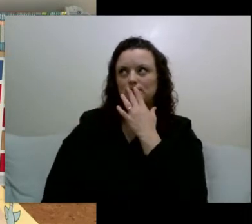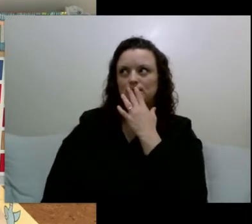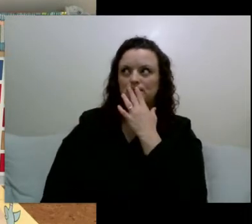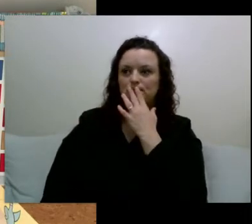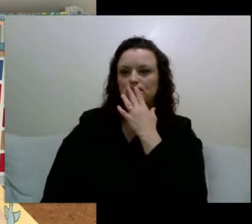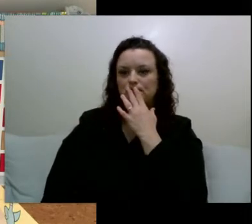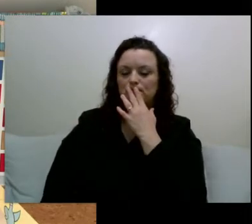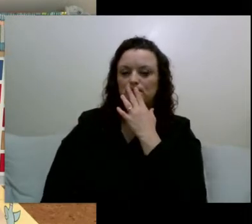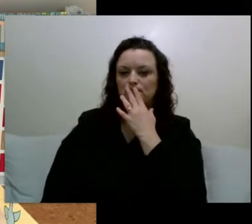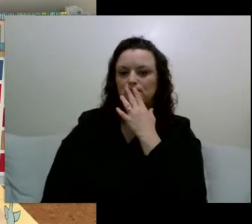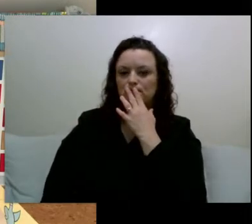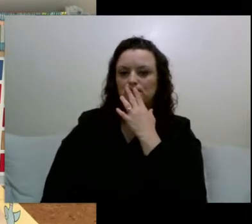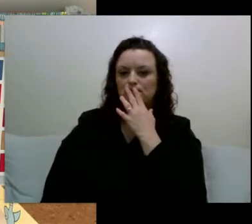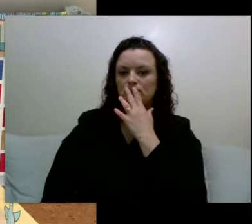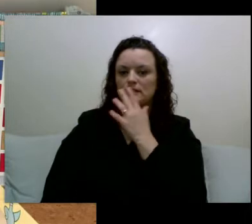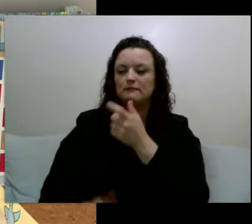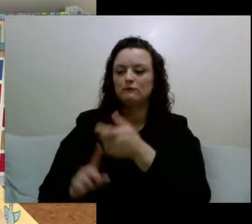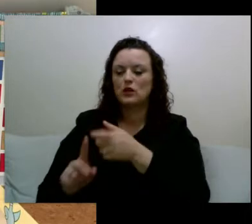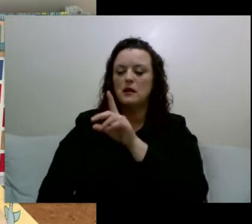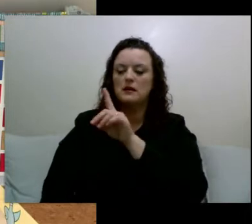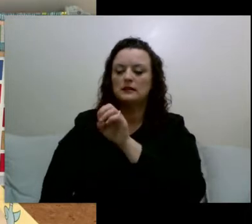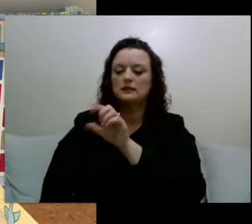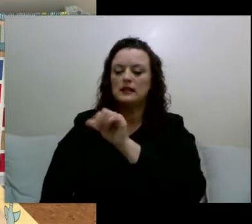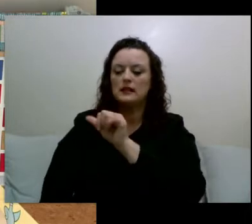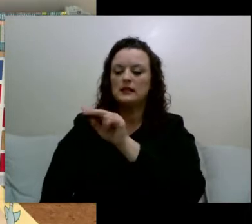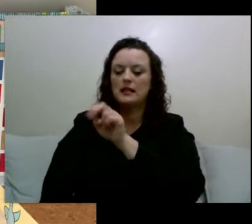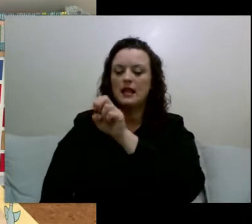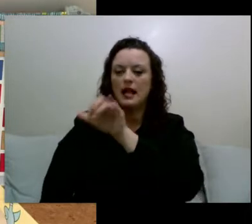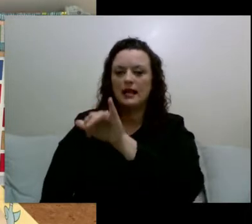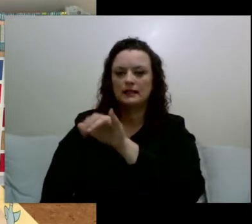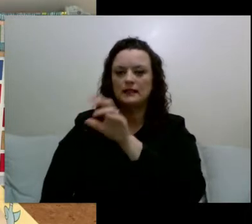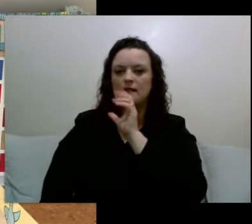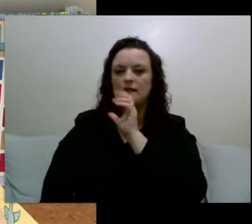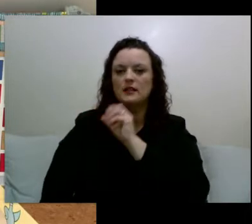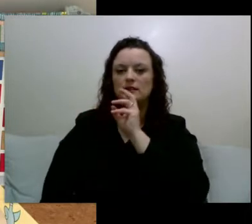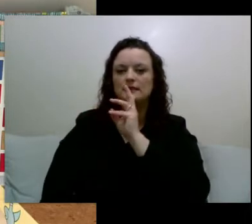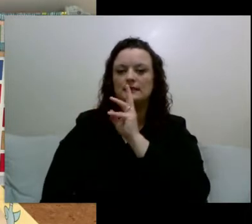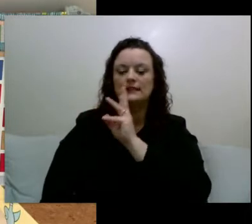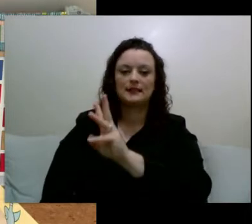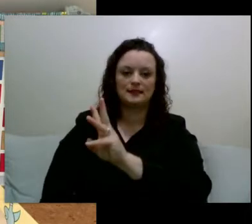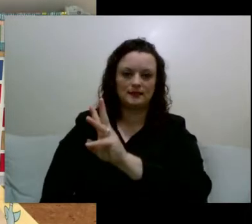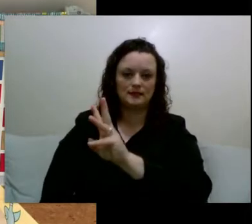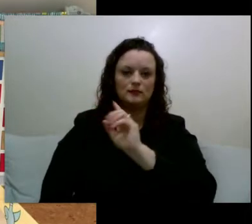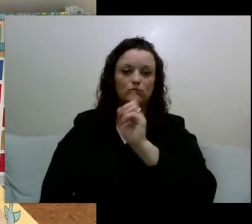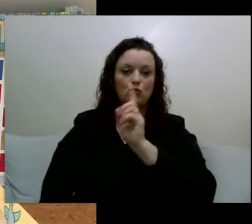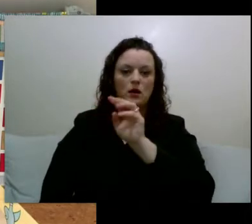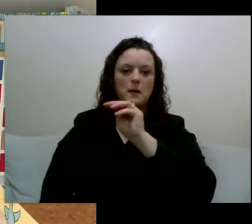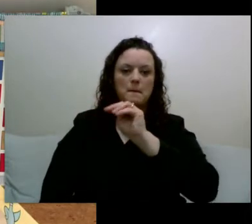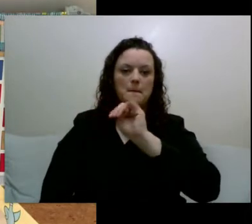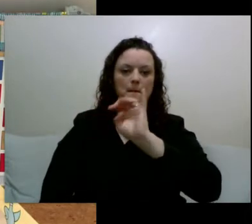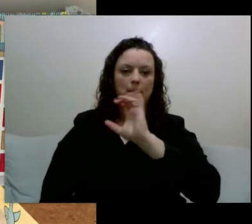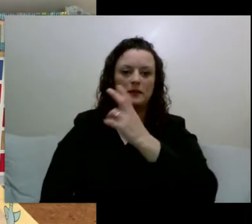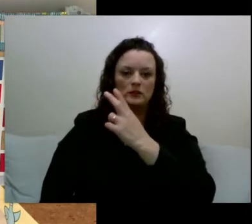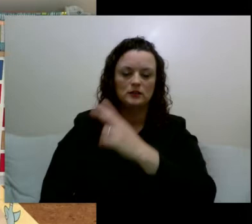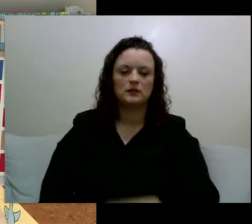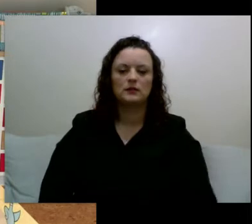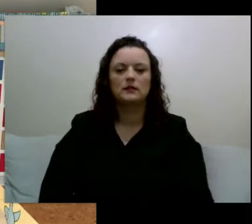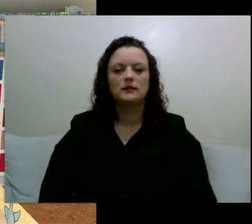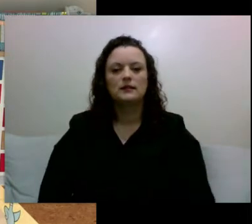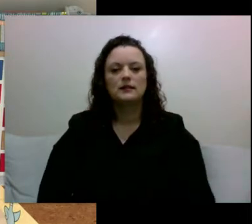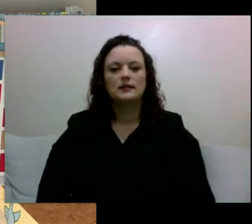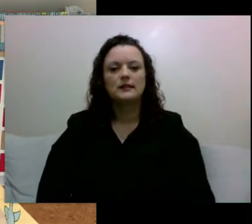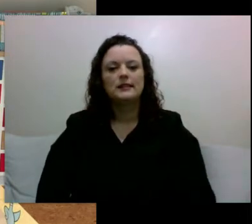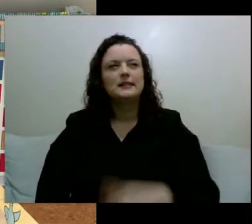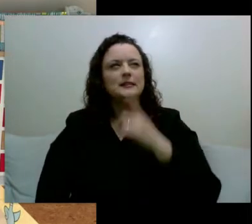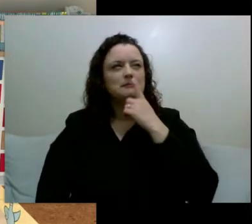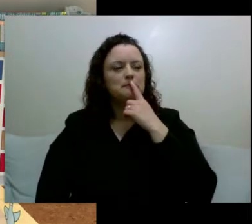This is from Delaney, who is age 6 in Michigan. Delaney, you, I guess, are going to grow